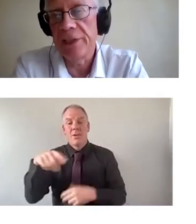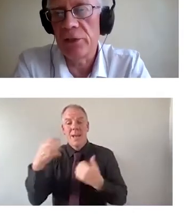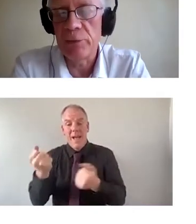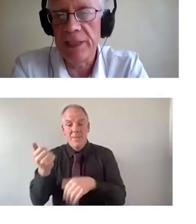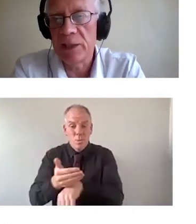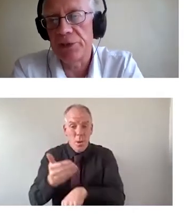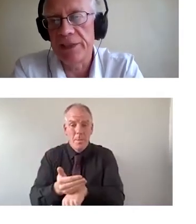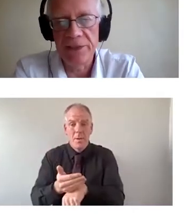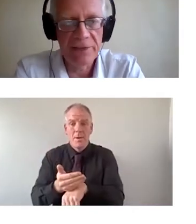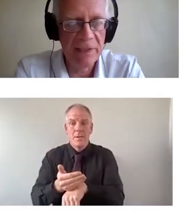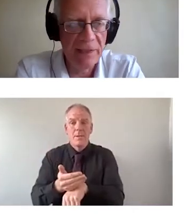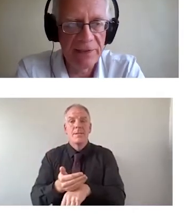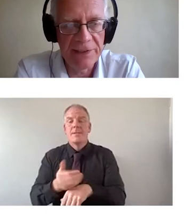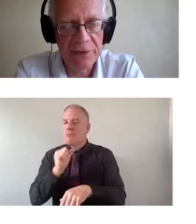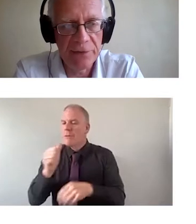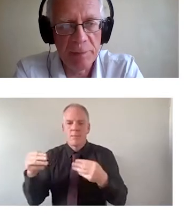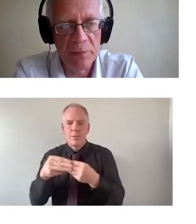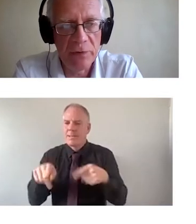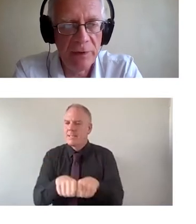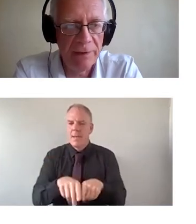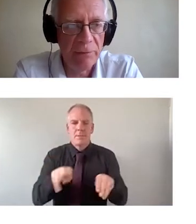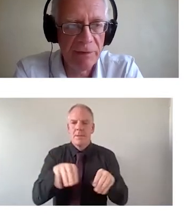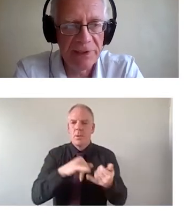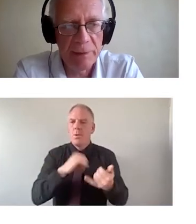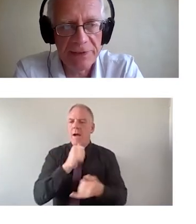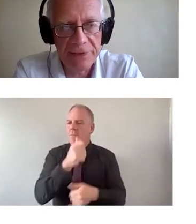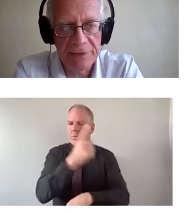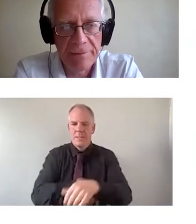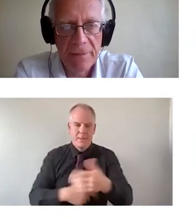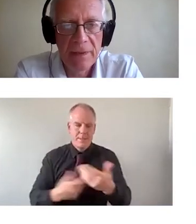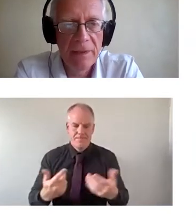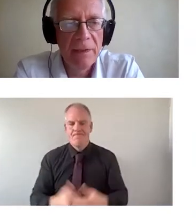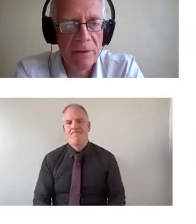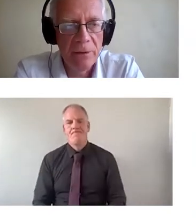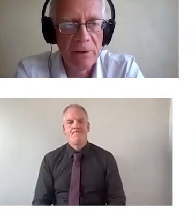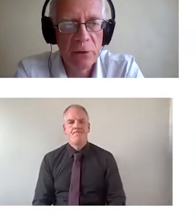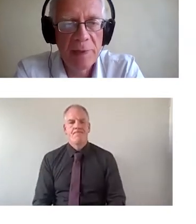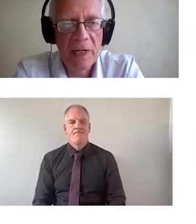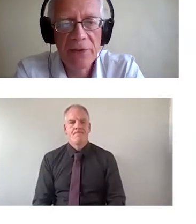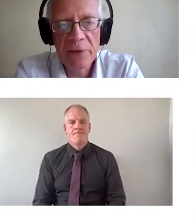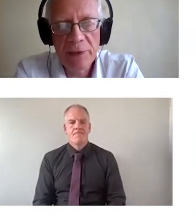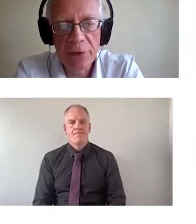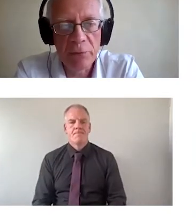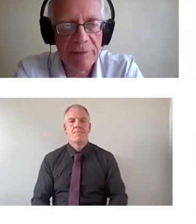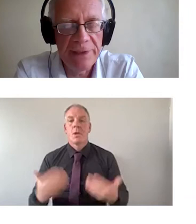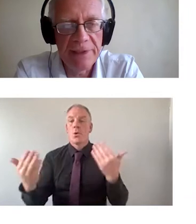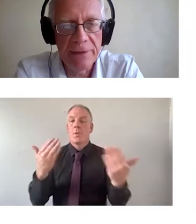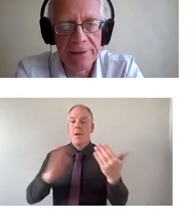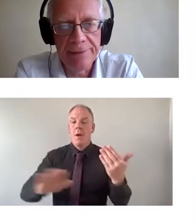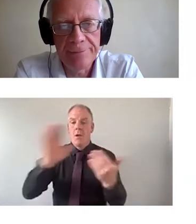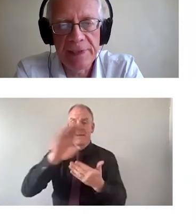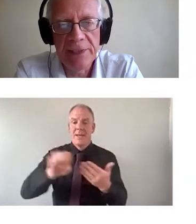working, you know, they're not really as protected as it is for people without disabilities. A comparison as well, you know, with